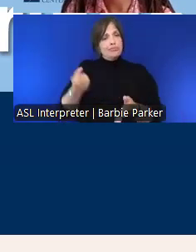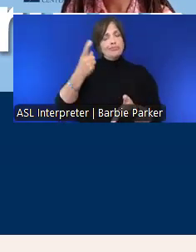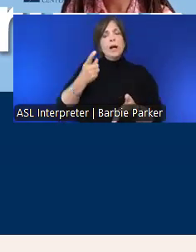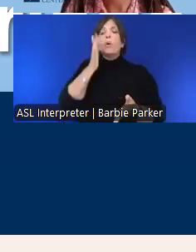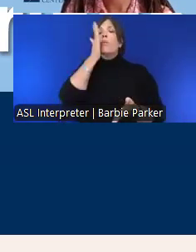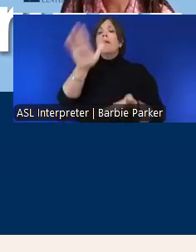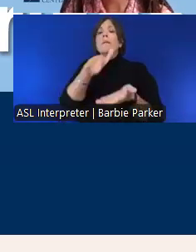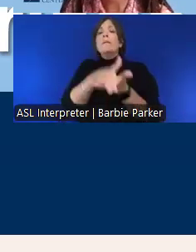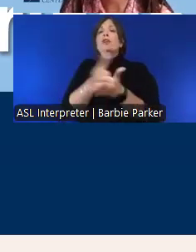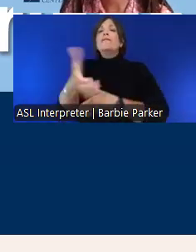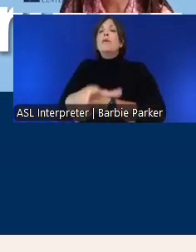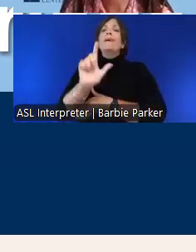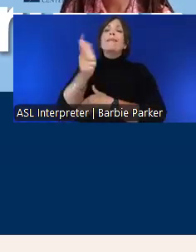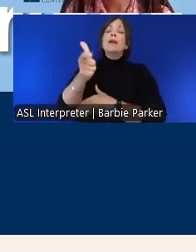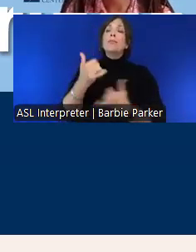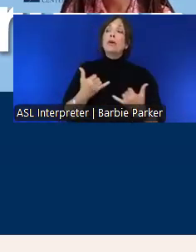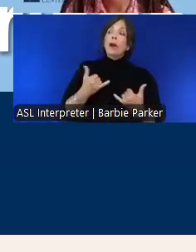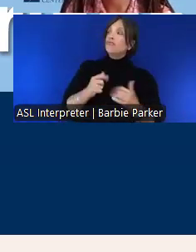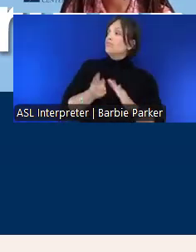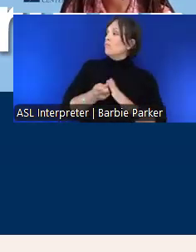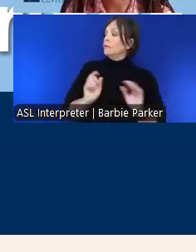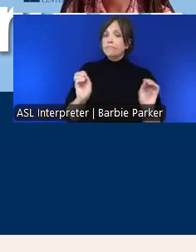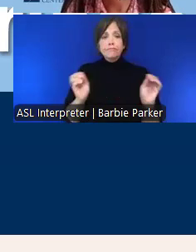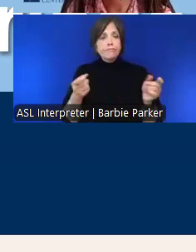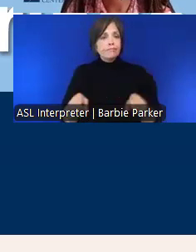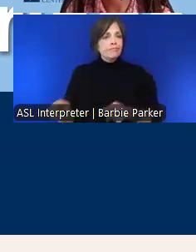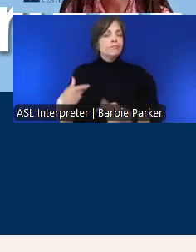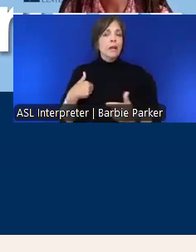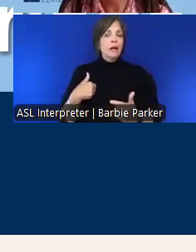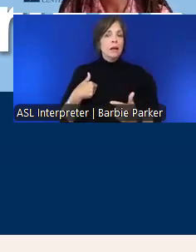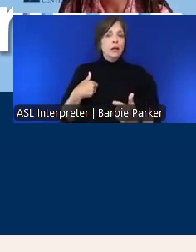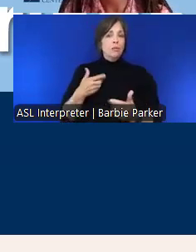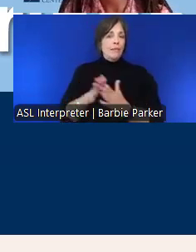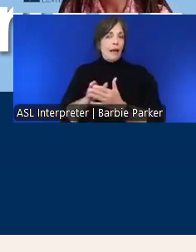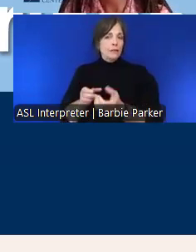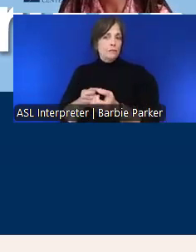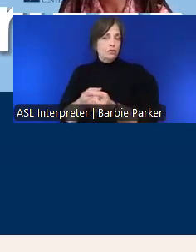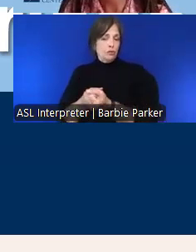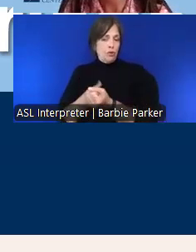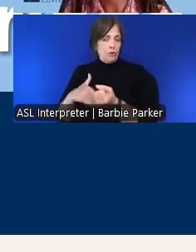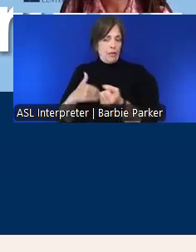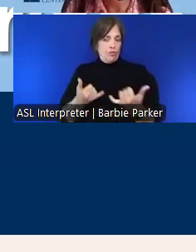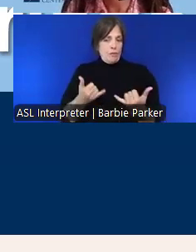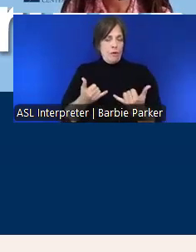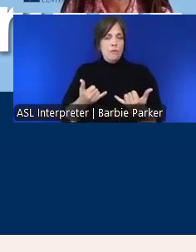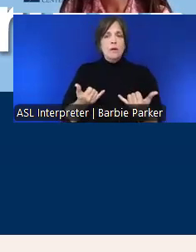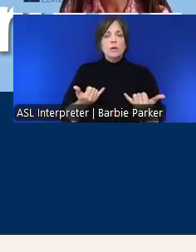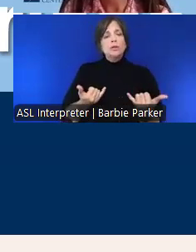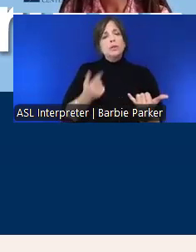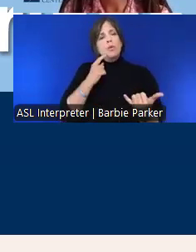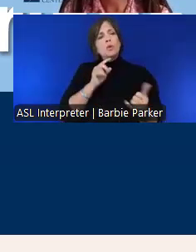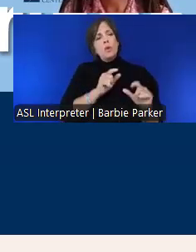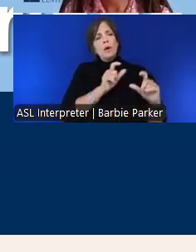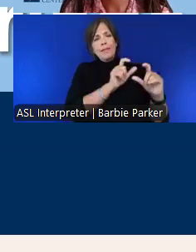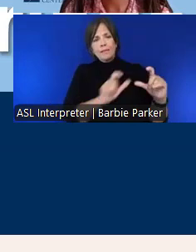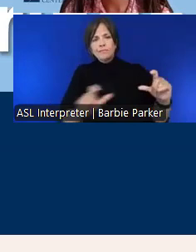no actionable offenses occurring at the time they are reaching out for support. So when you think about this continuum, a